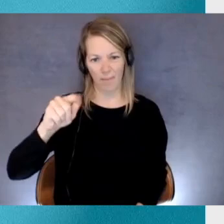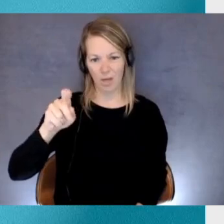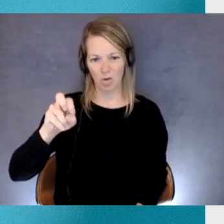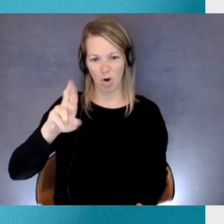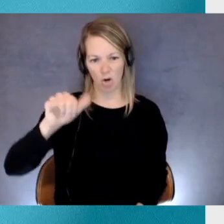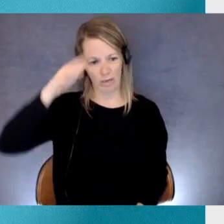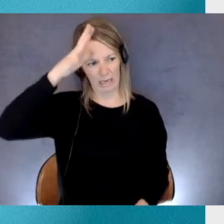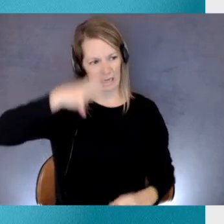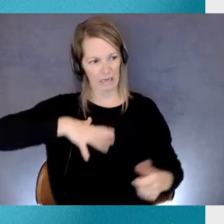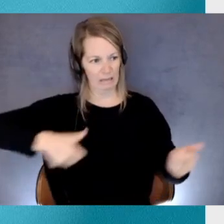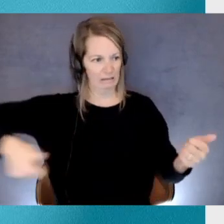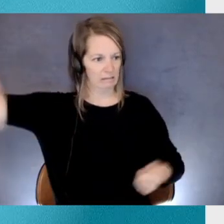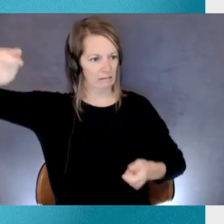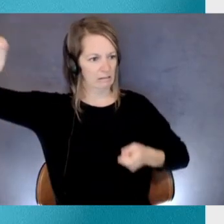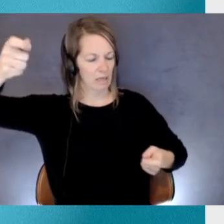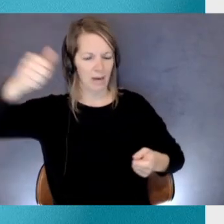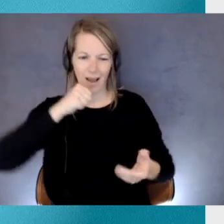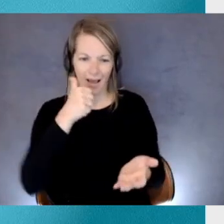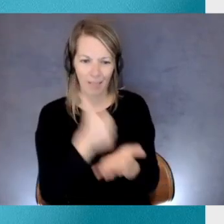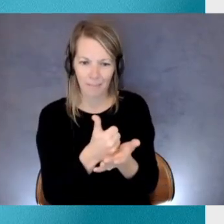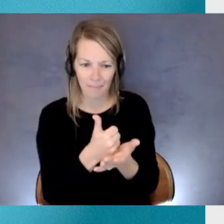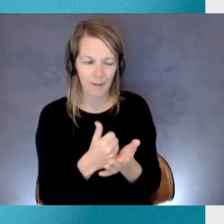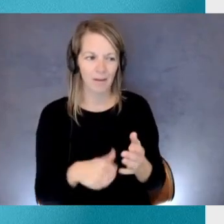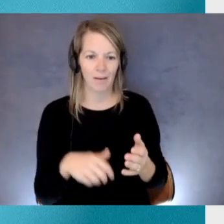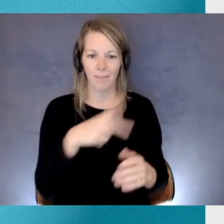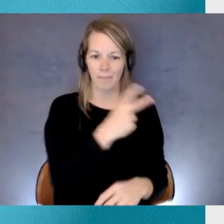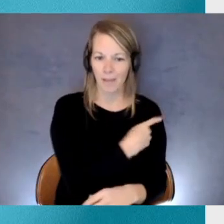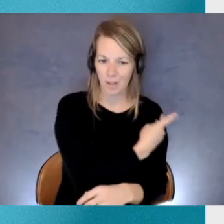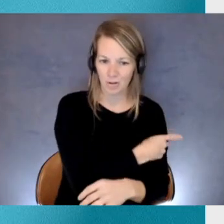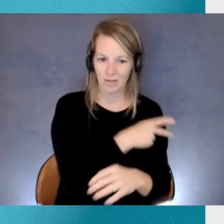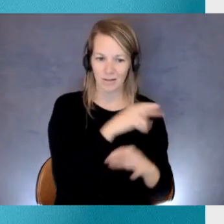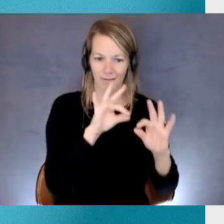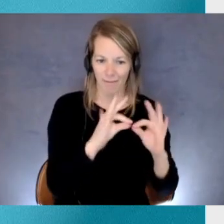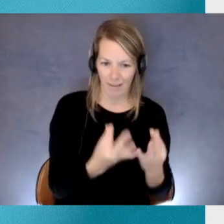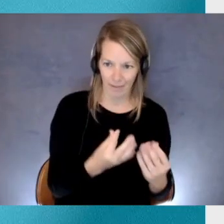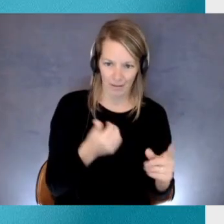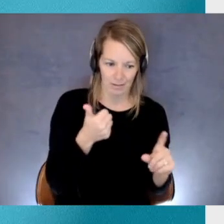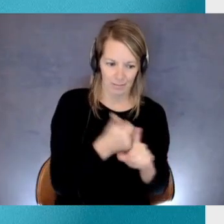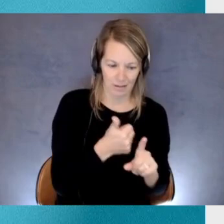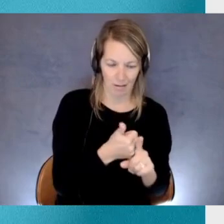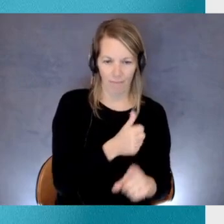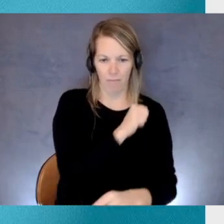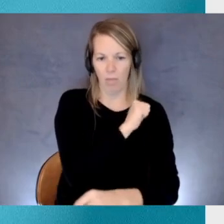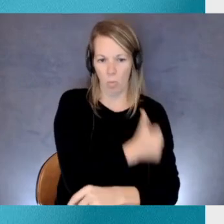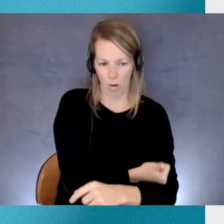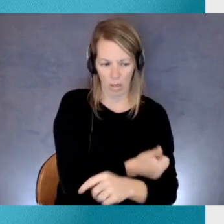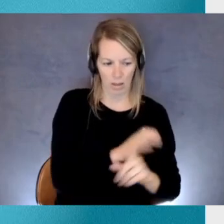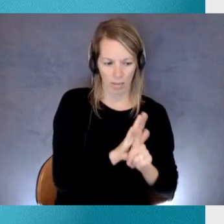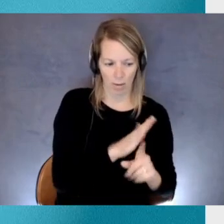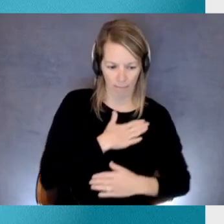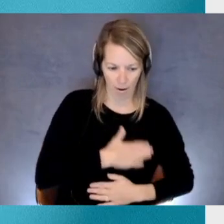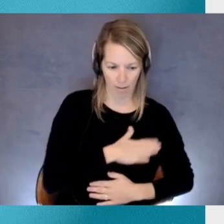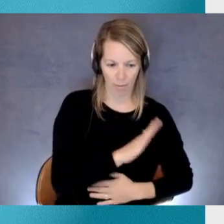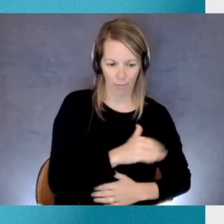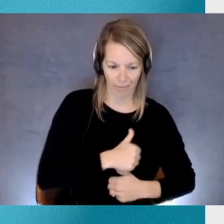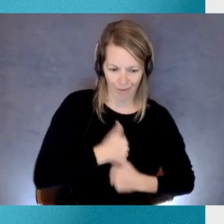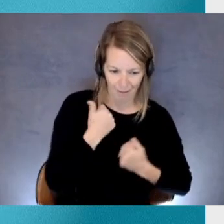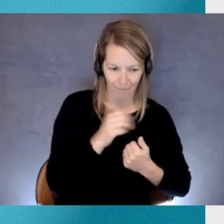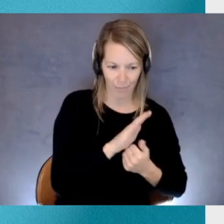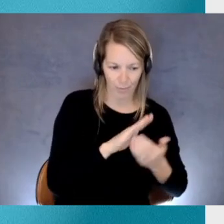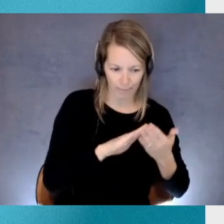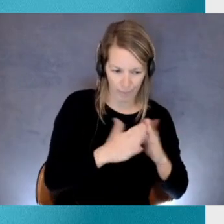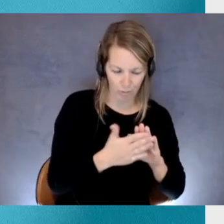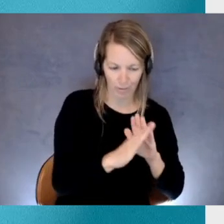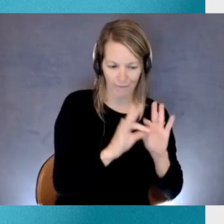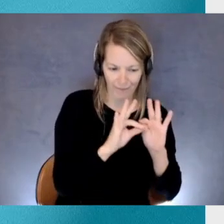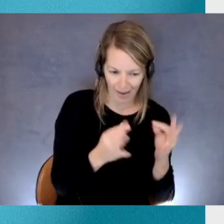anyone. That really the patients and families are the authorities on what's best for their life and their body and their community and their family